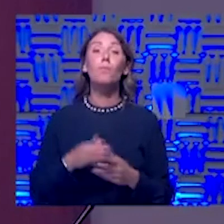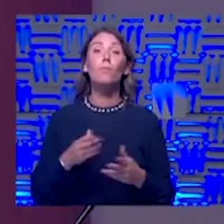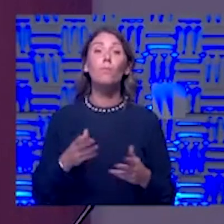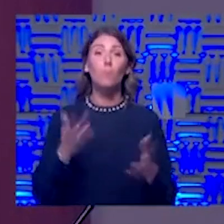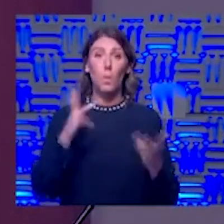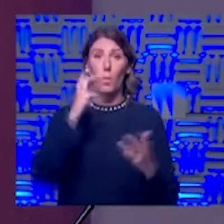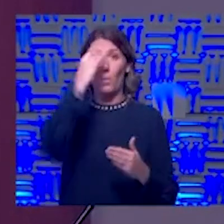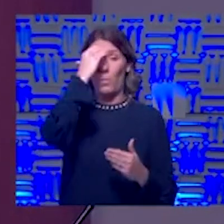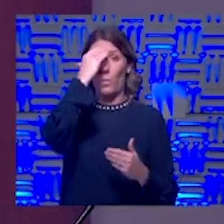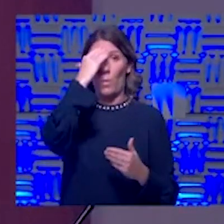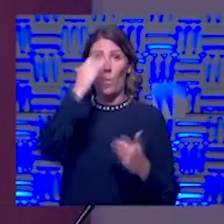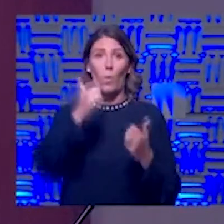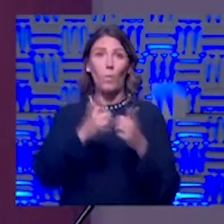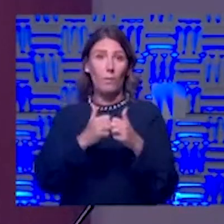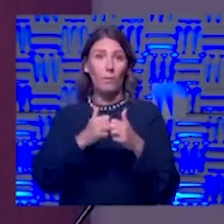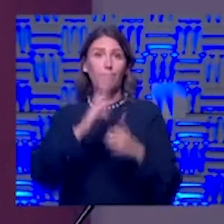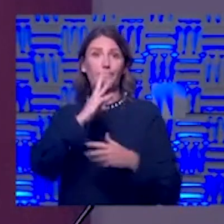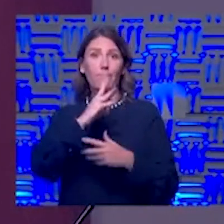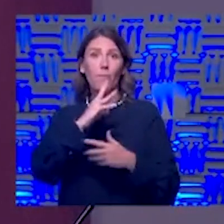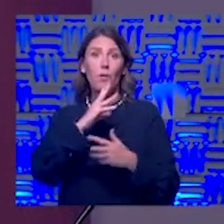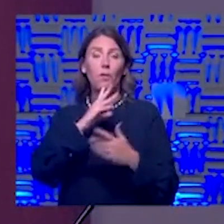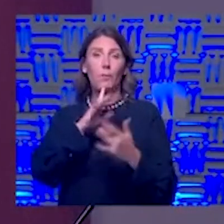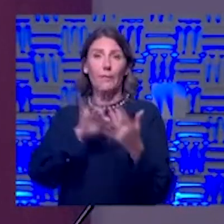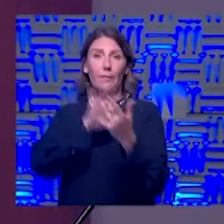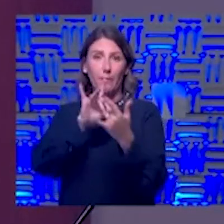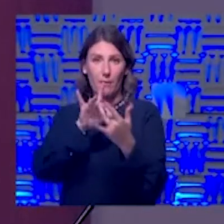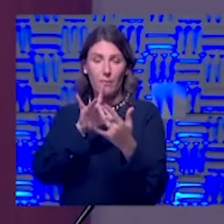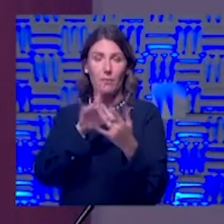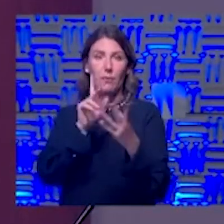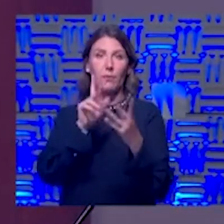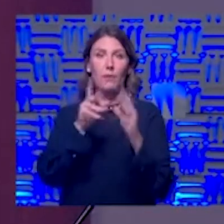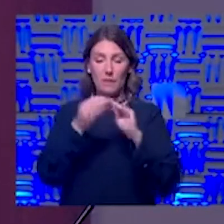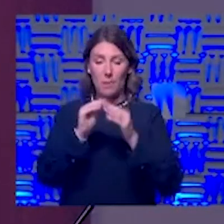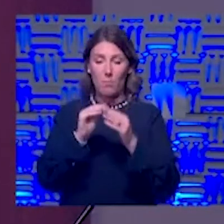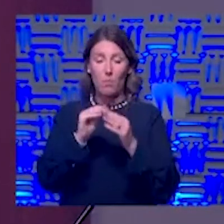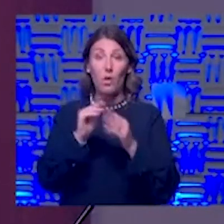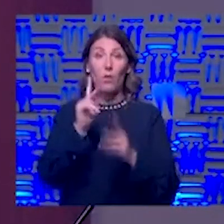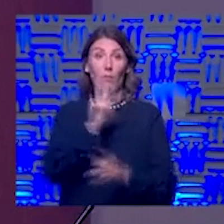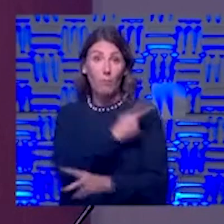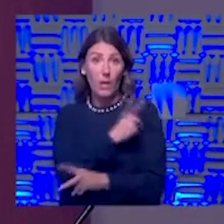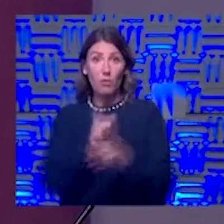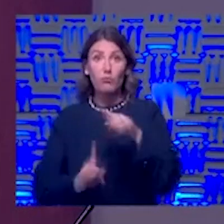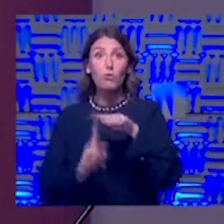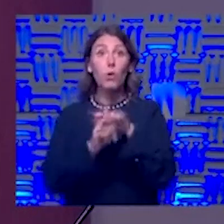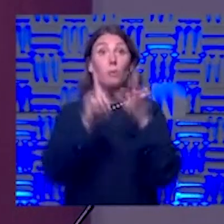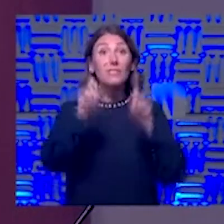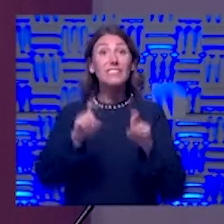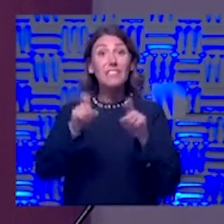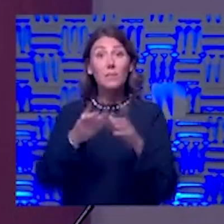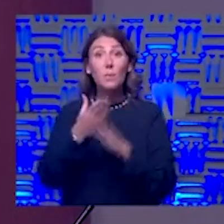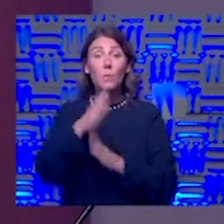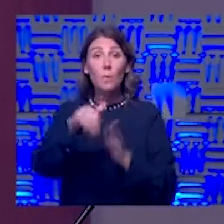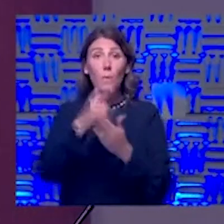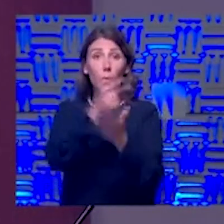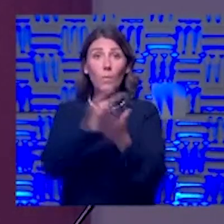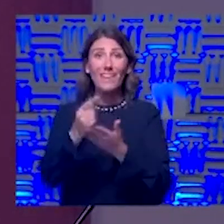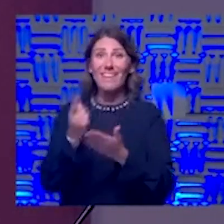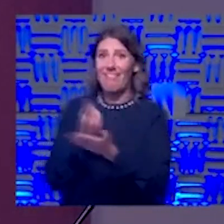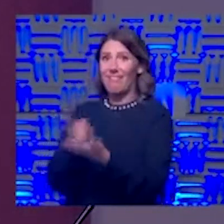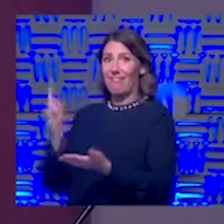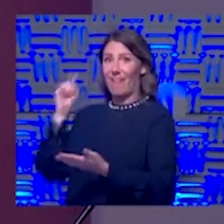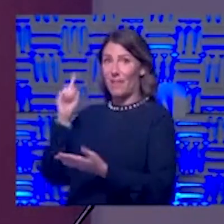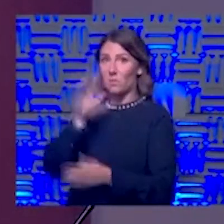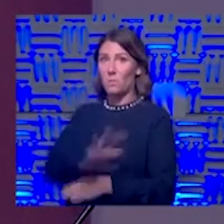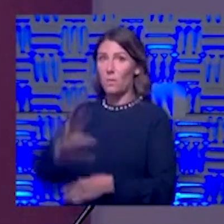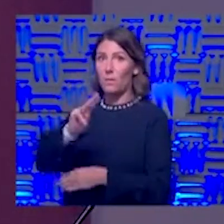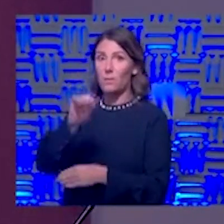to our contacts that the number of patients showing up to be tested throughout the week across the metro last week,